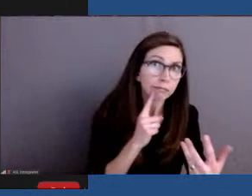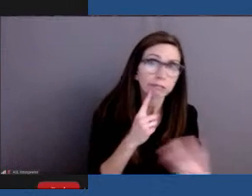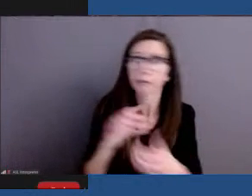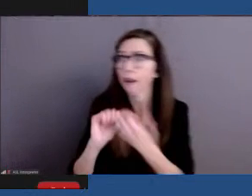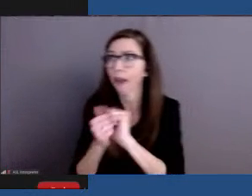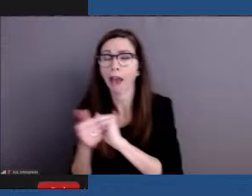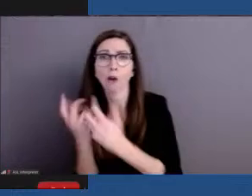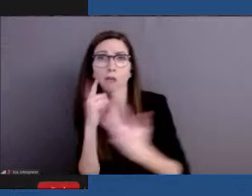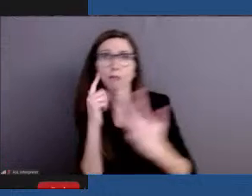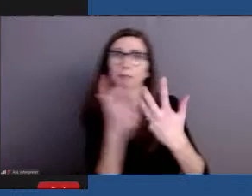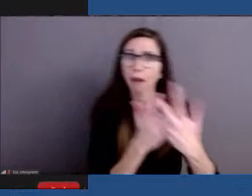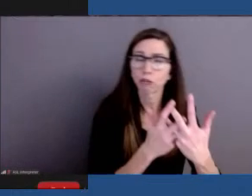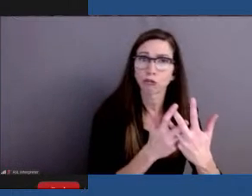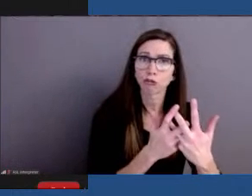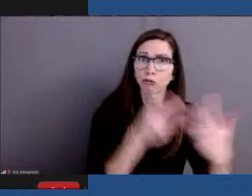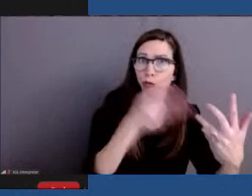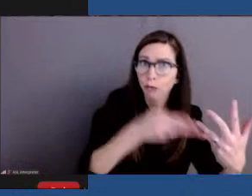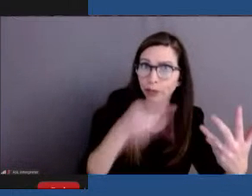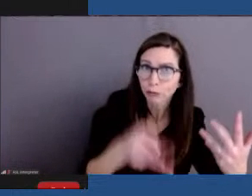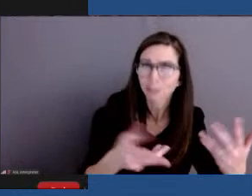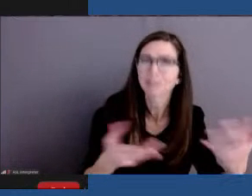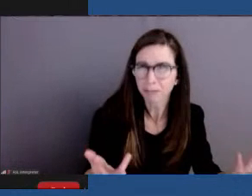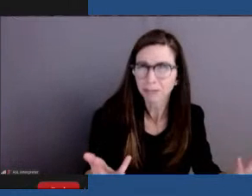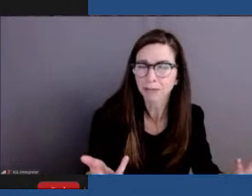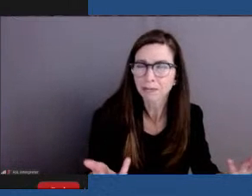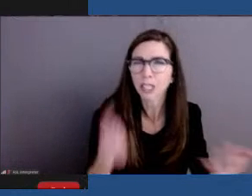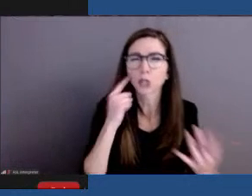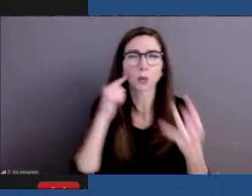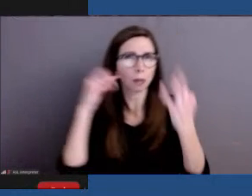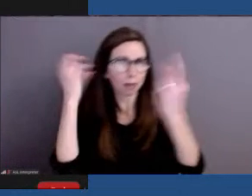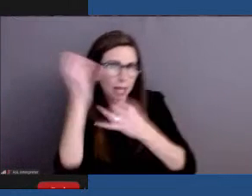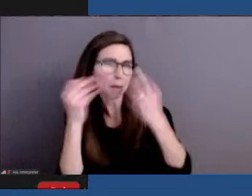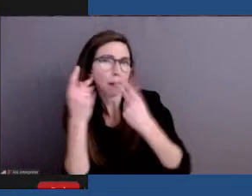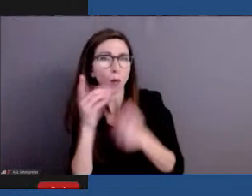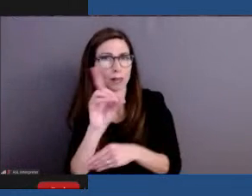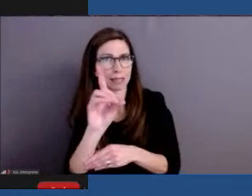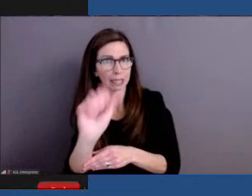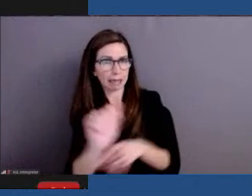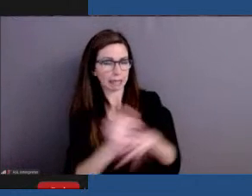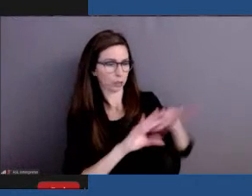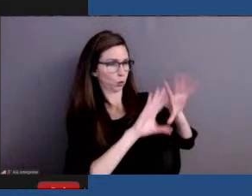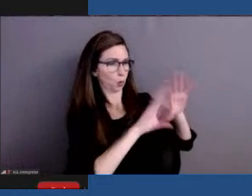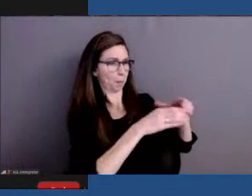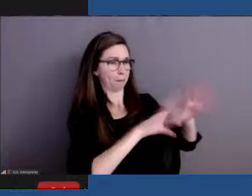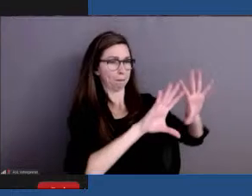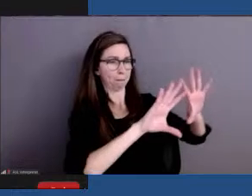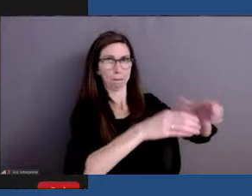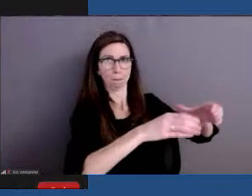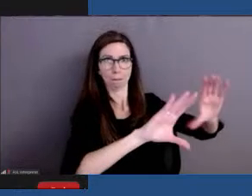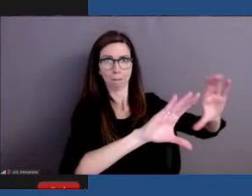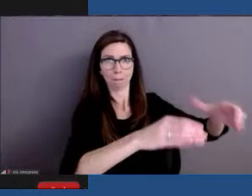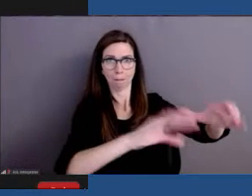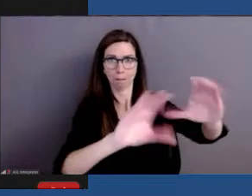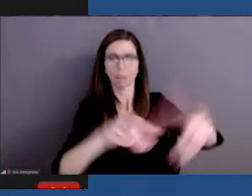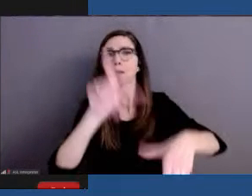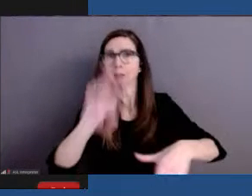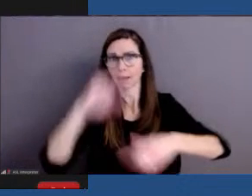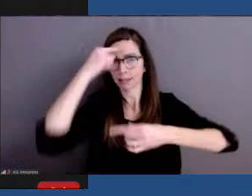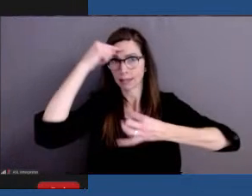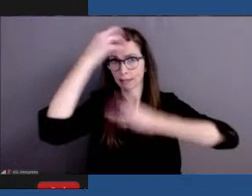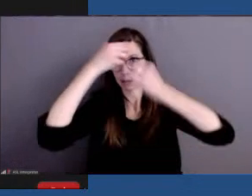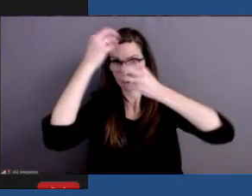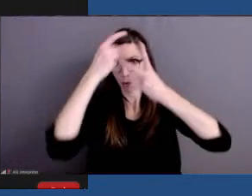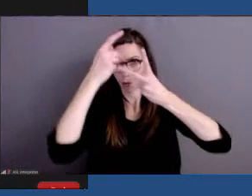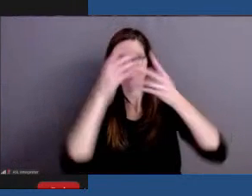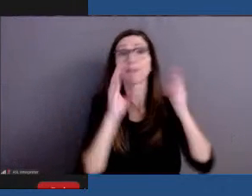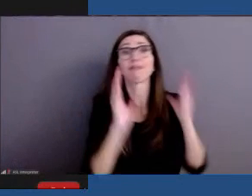So it's really making sure that we've addressed disability groups. The next step in this evolution is universal